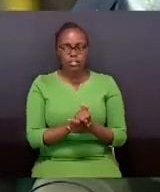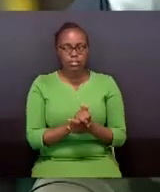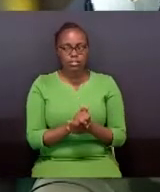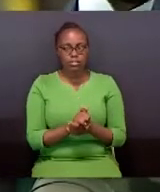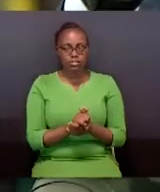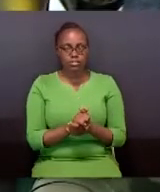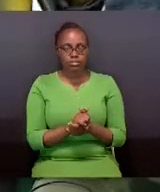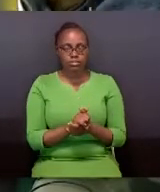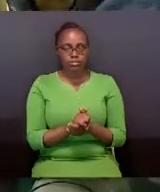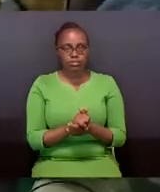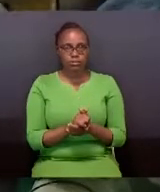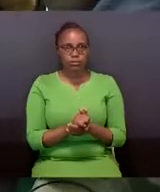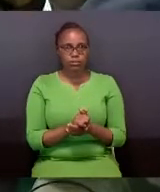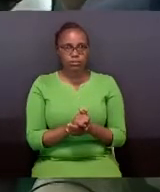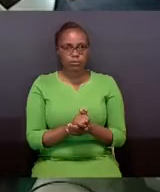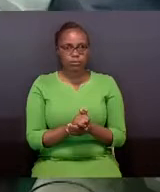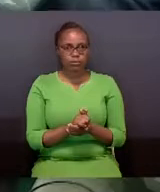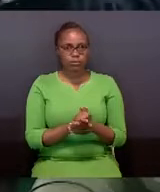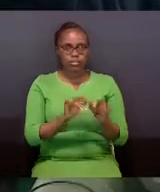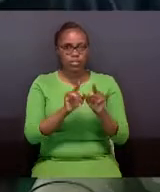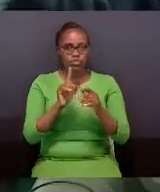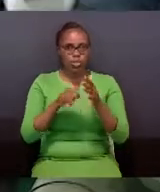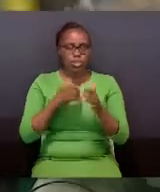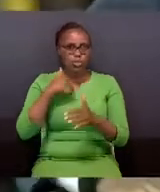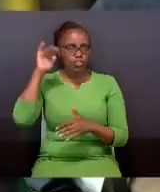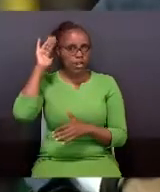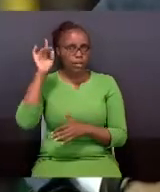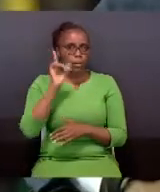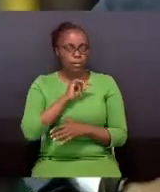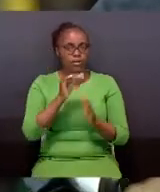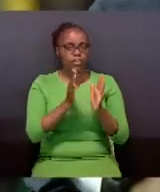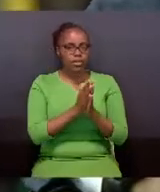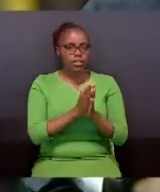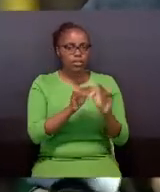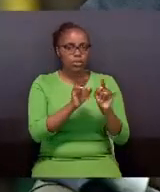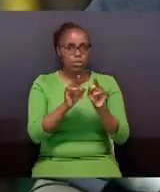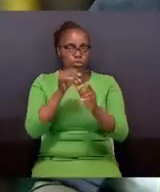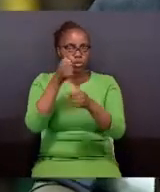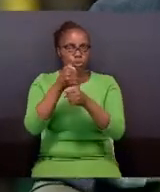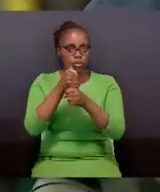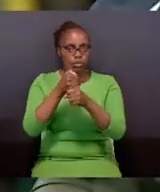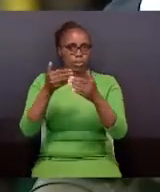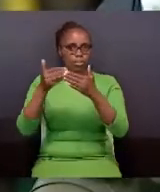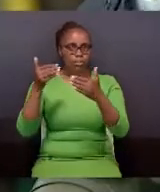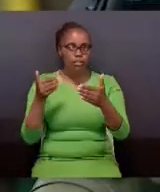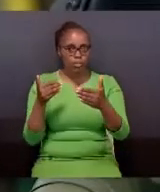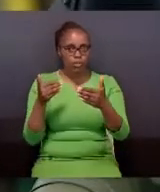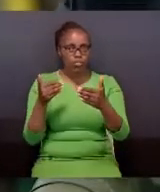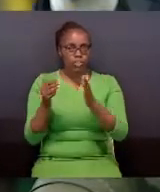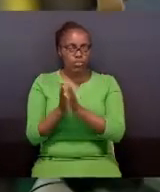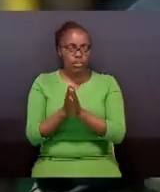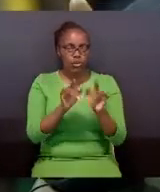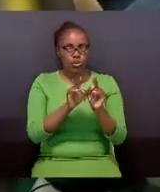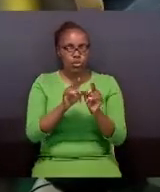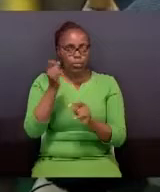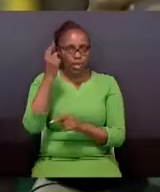listened and we have heard these messages before. We